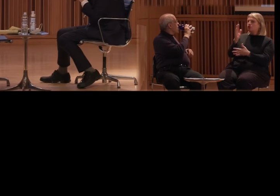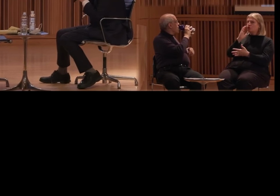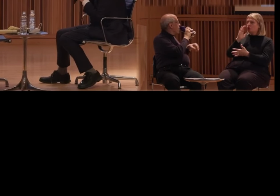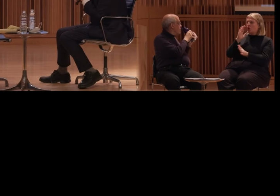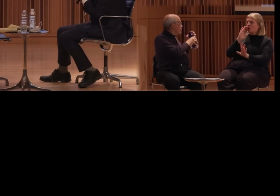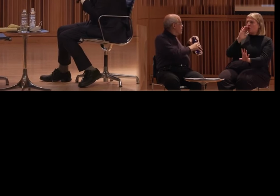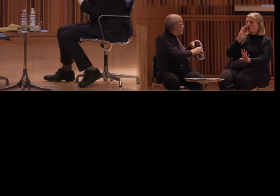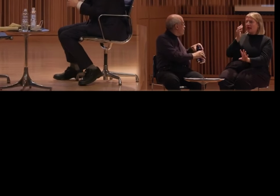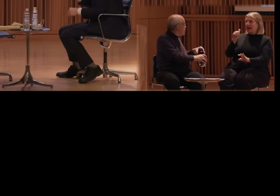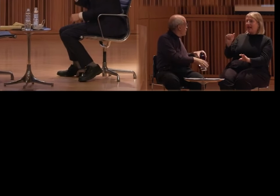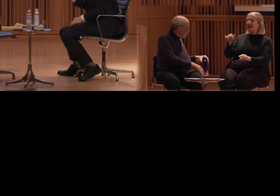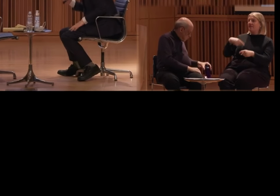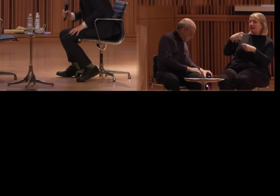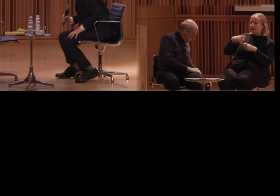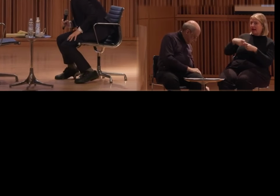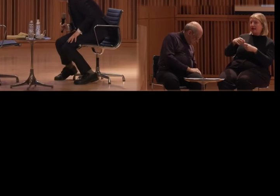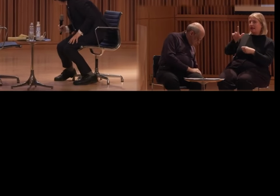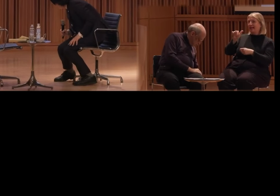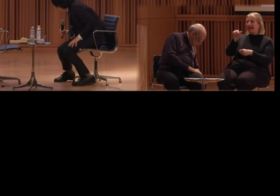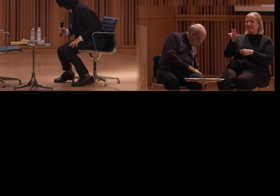the Hispanic Latinx